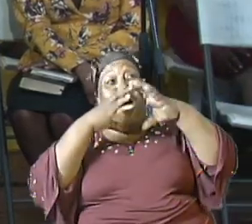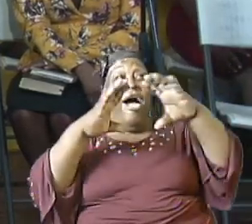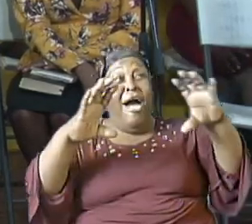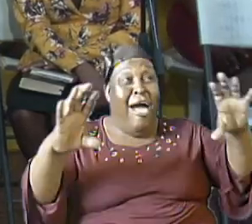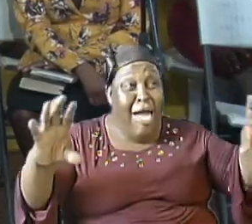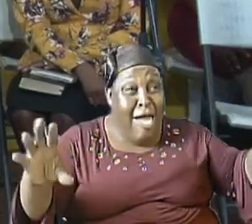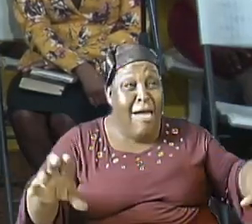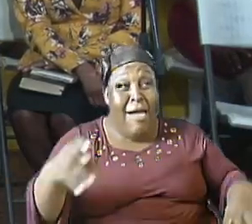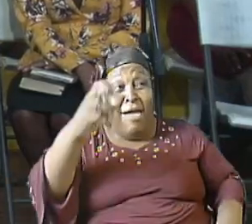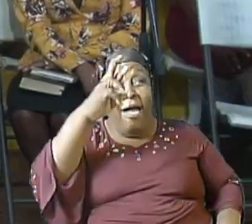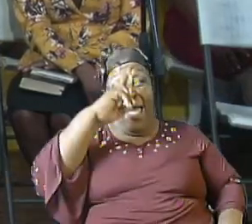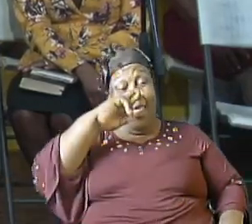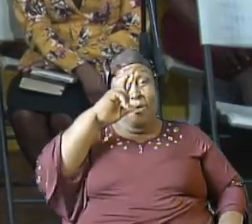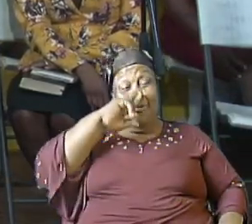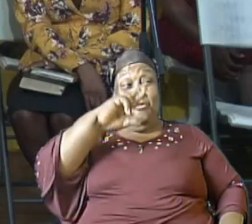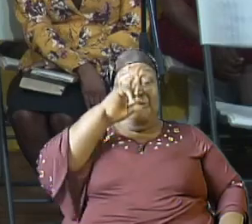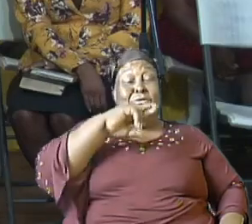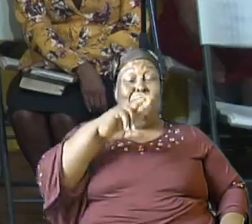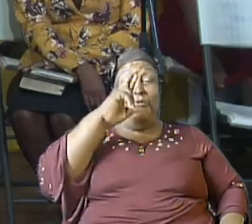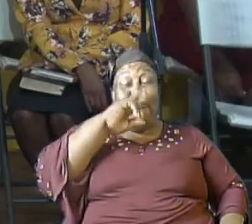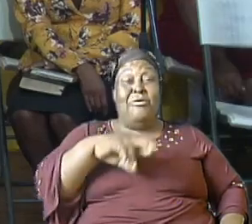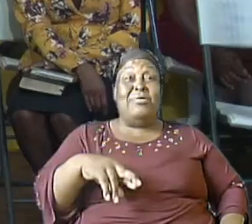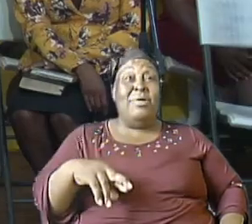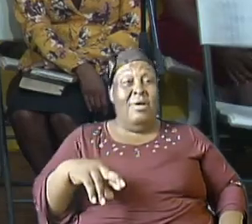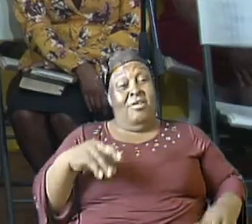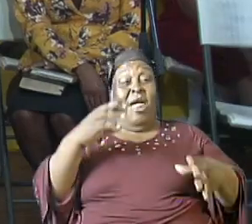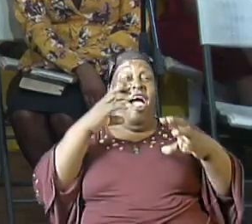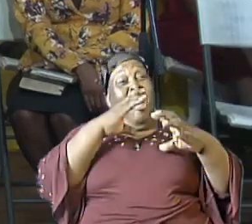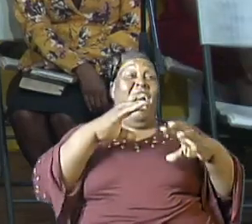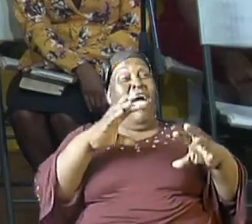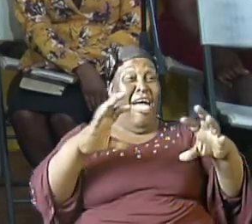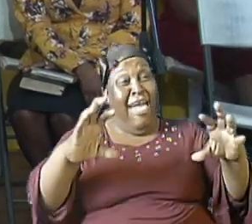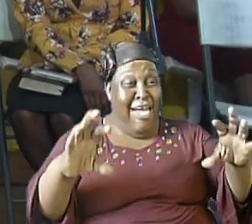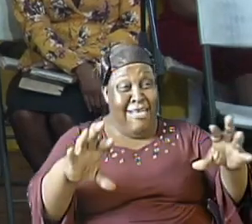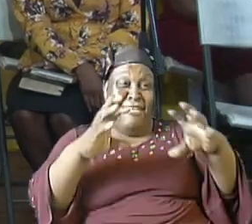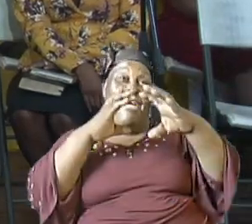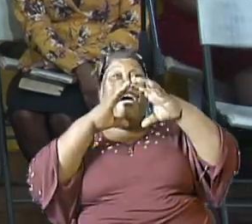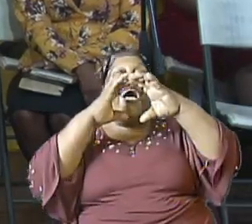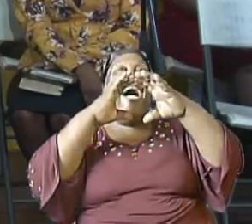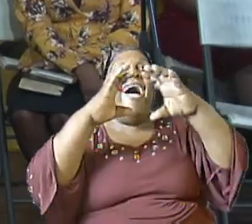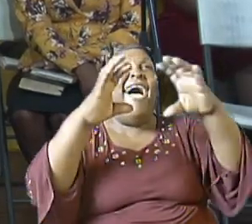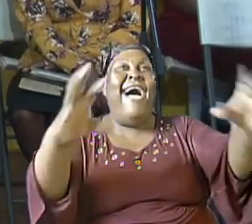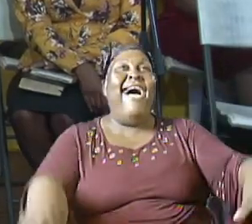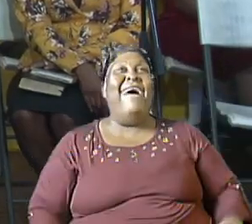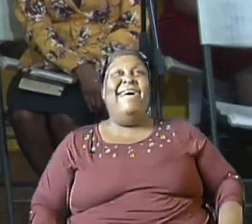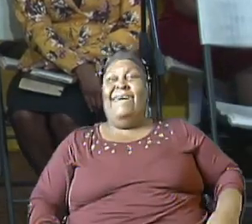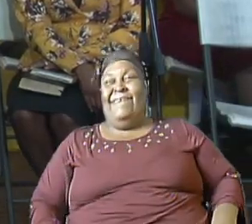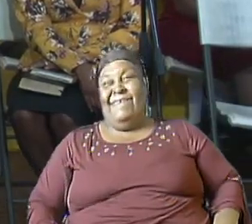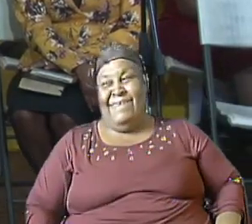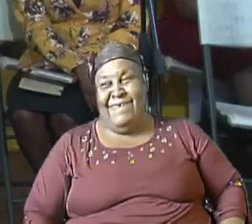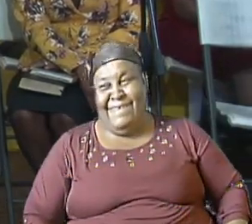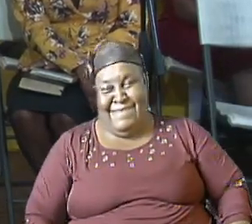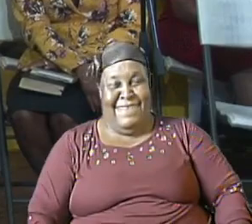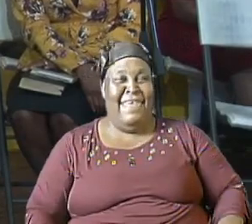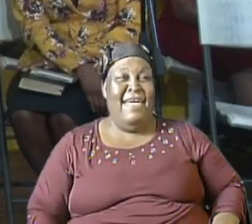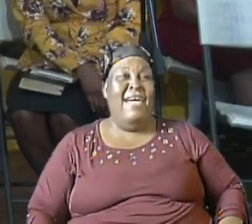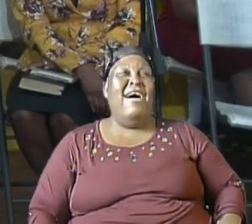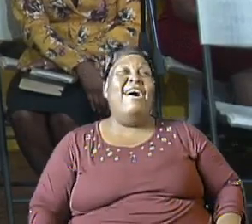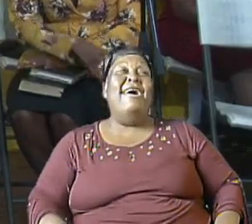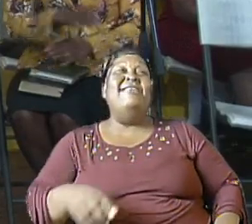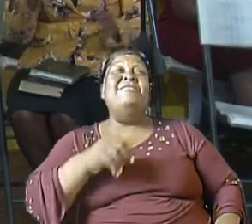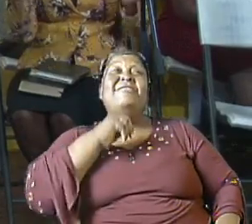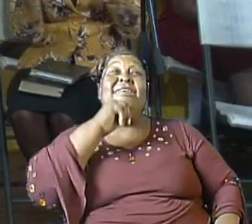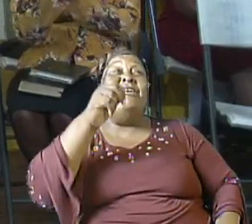Make a cockroach crawl in upon the floor. Screaming, screaming, screaming, screaming. I shall not sleep until I kill him.